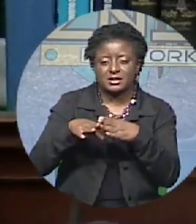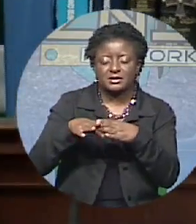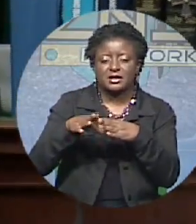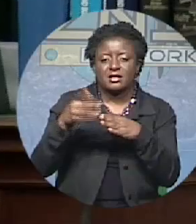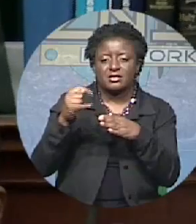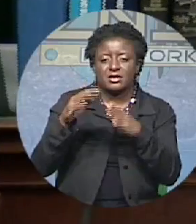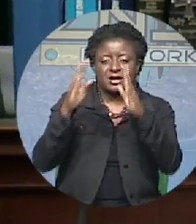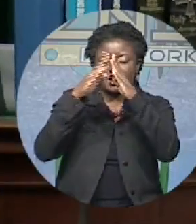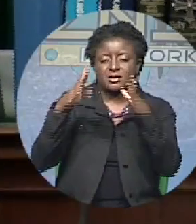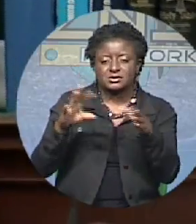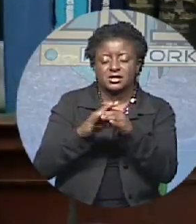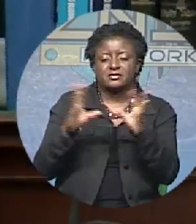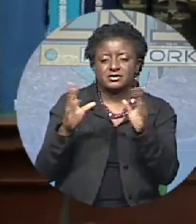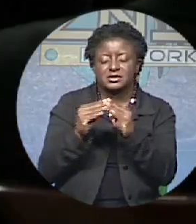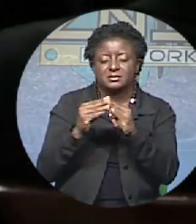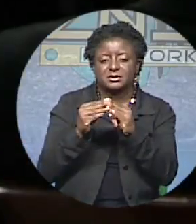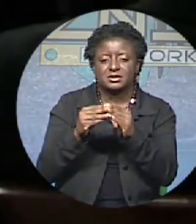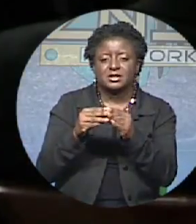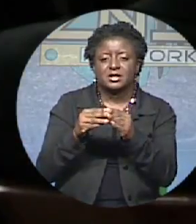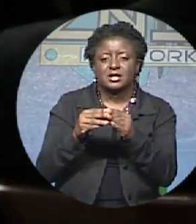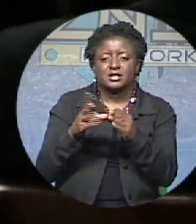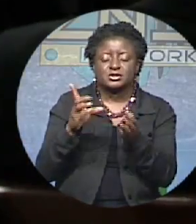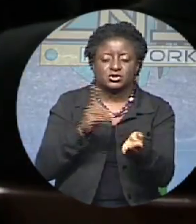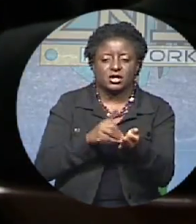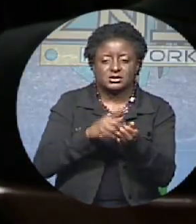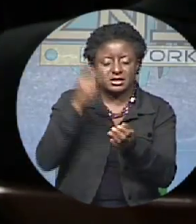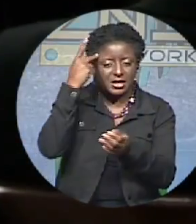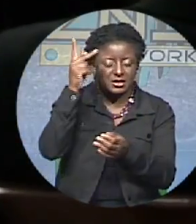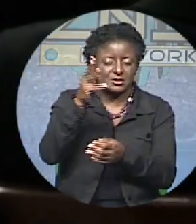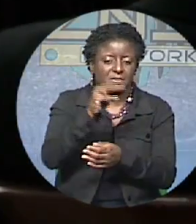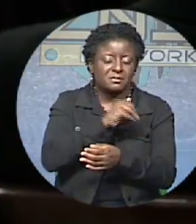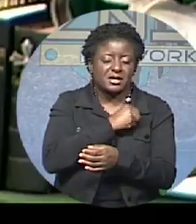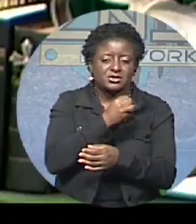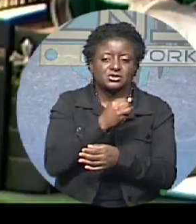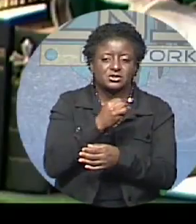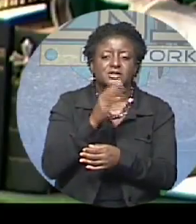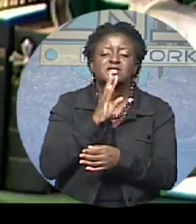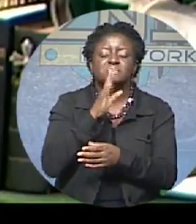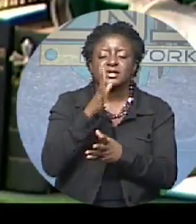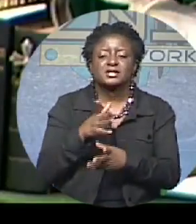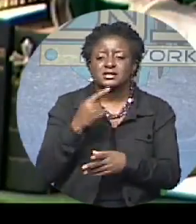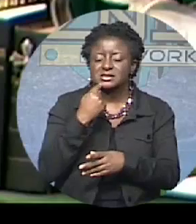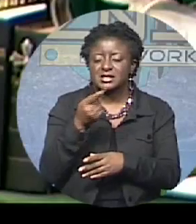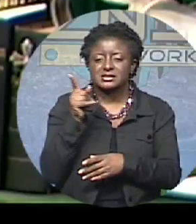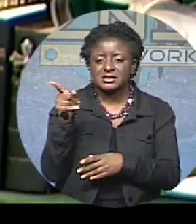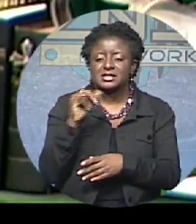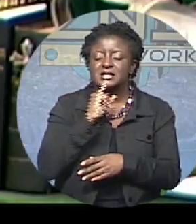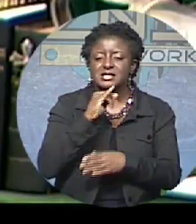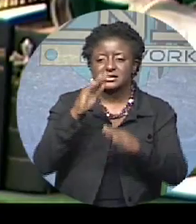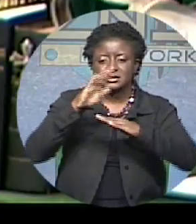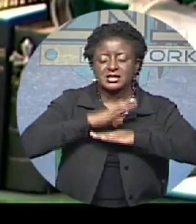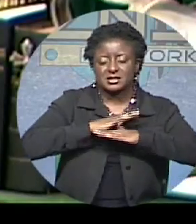Dr. Kendall Major says he is satisfied that the matter has been dealt with. I thank the two members